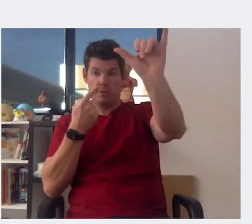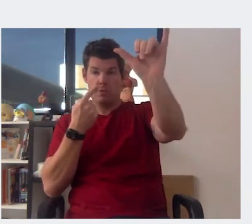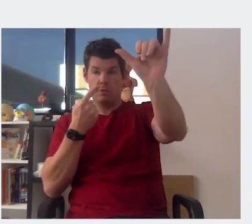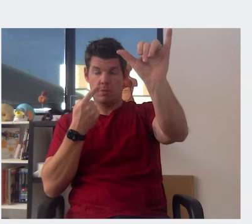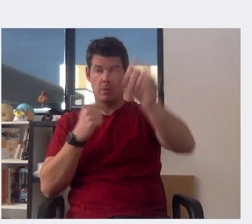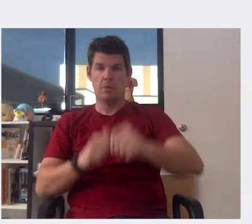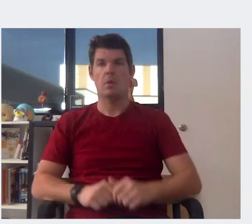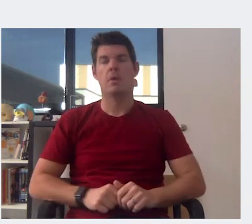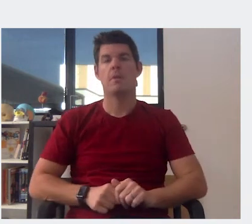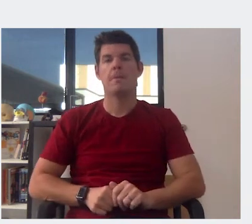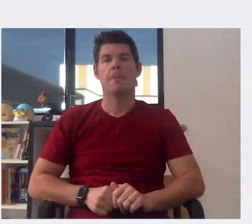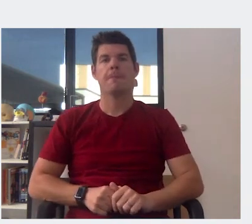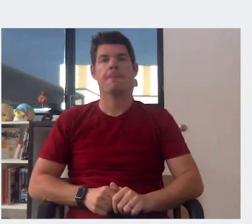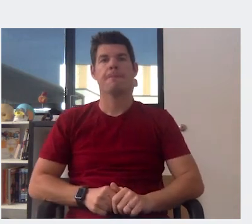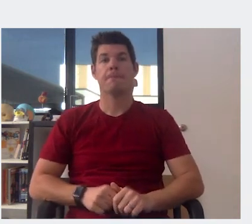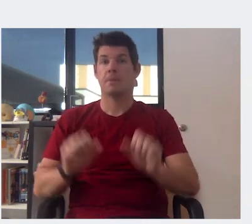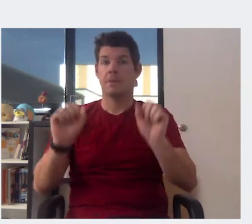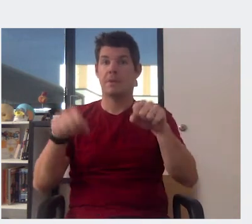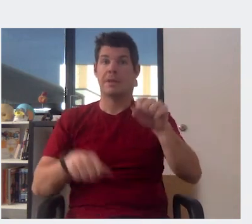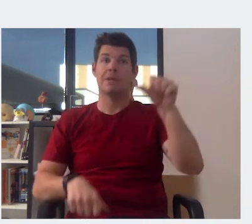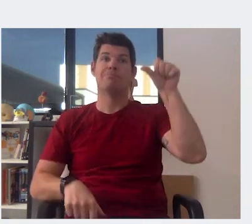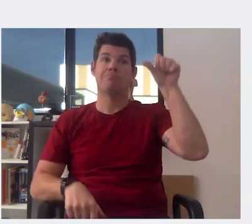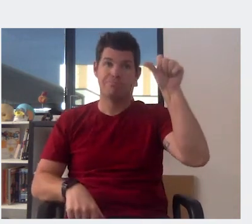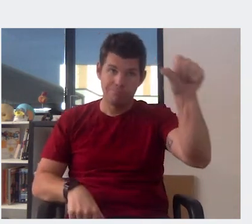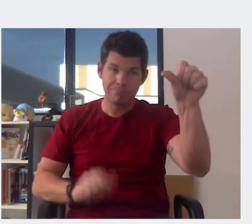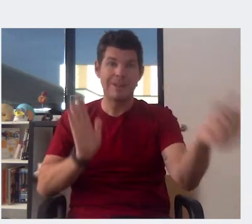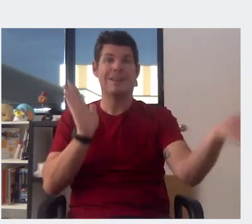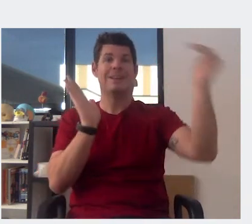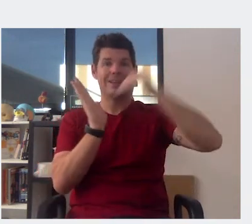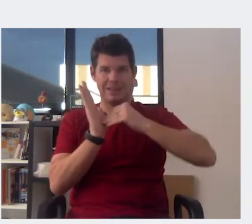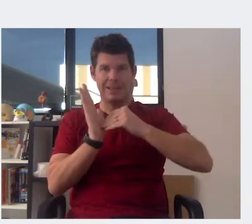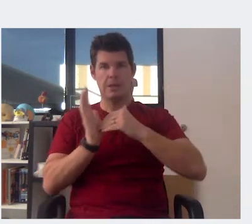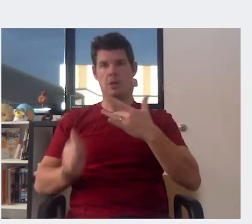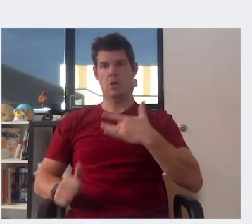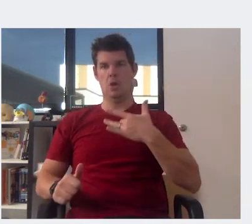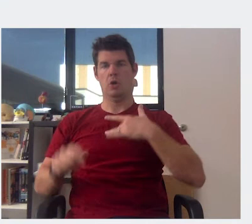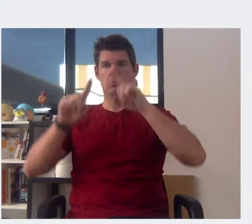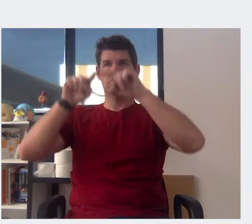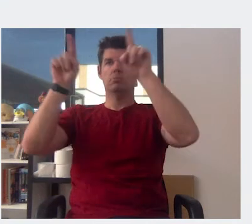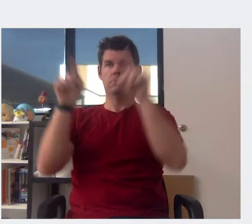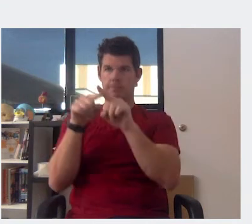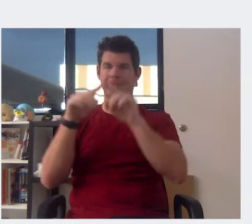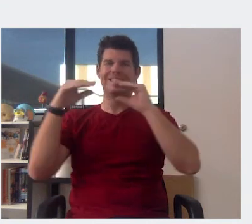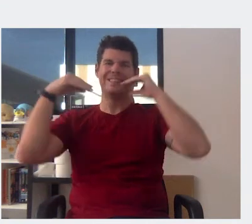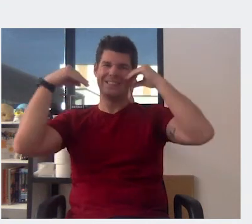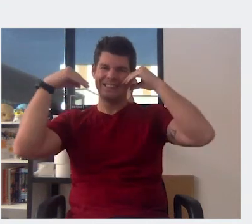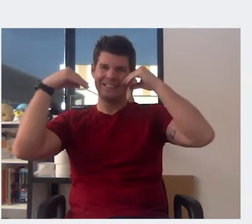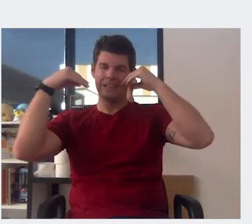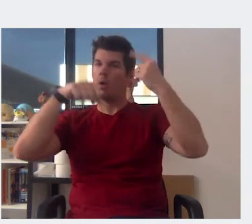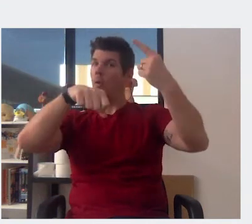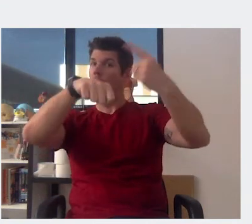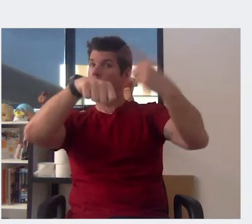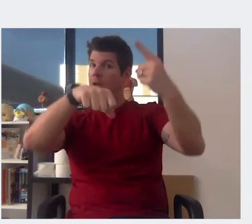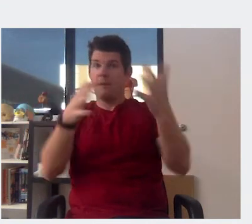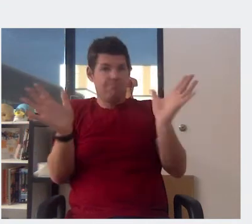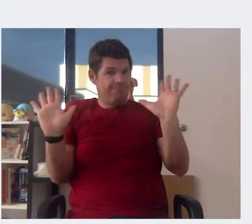Okay, so I could press it again, and it would run through that program one more time. But the way I've got it written,